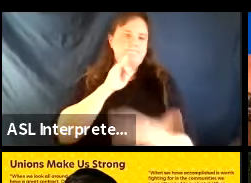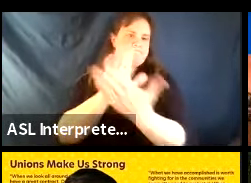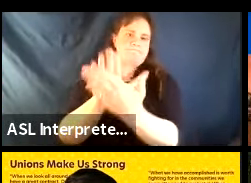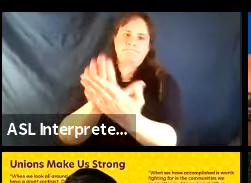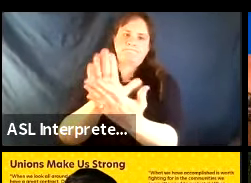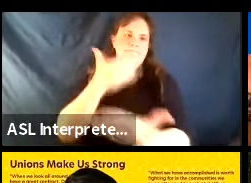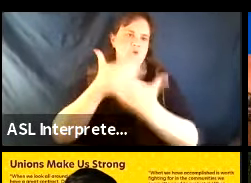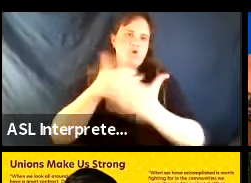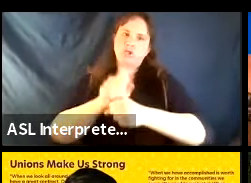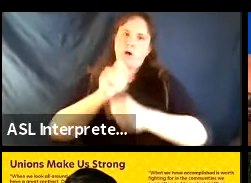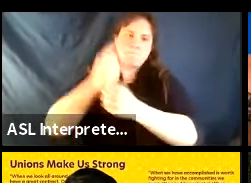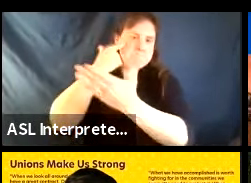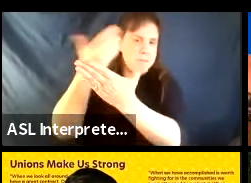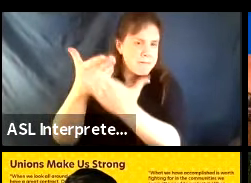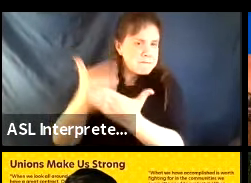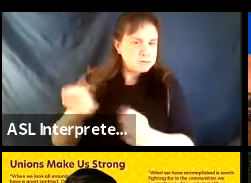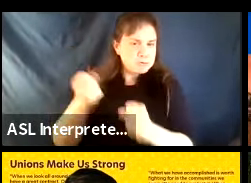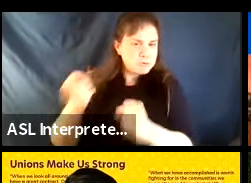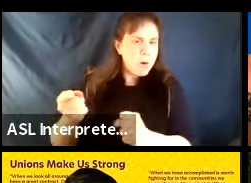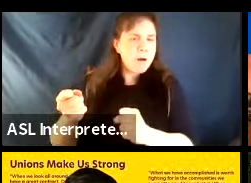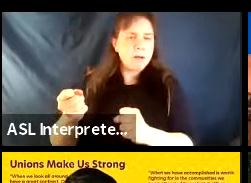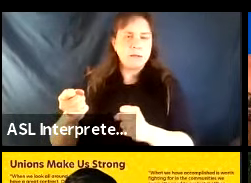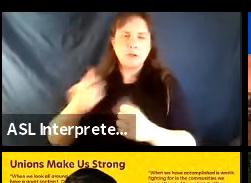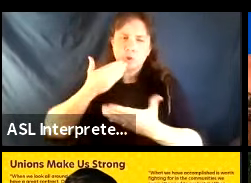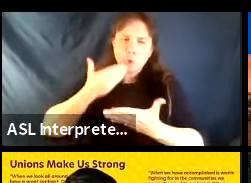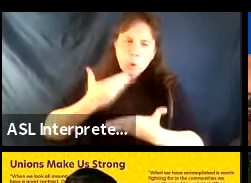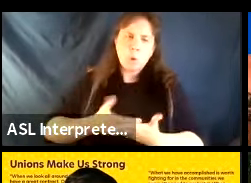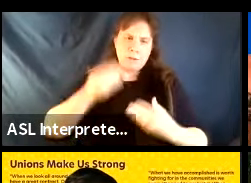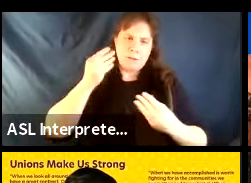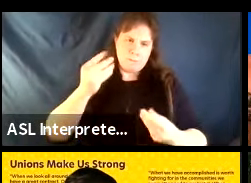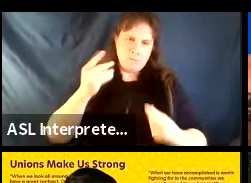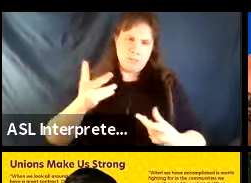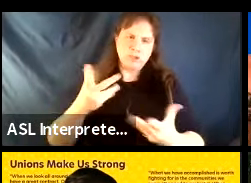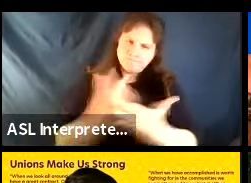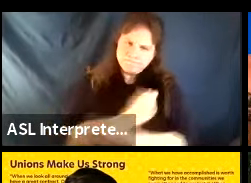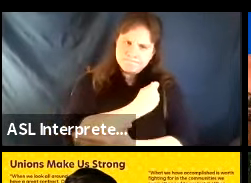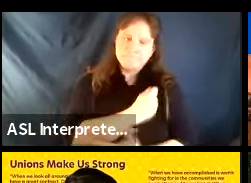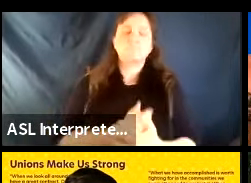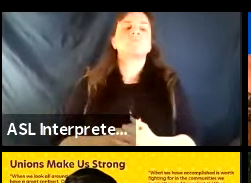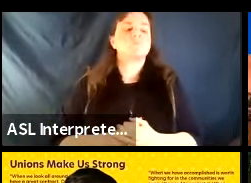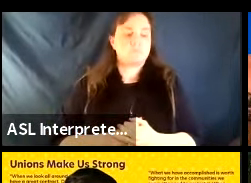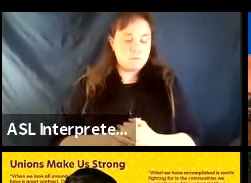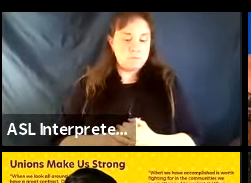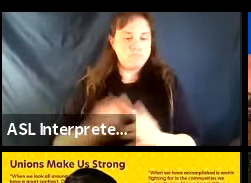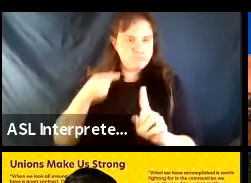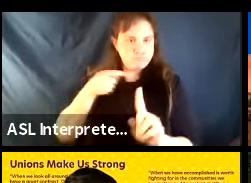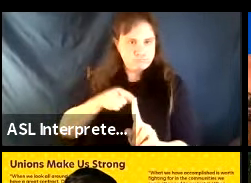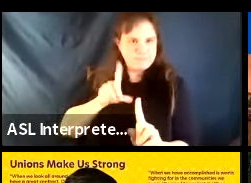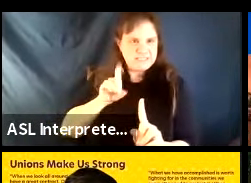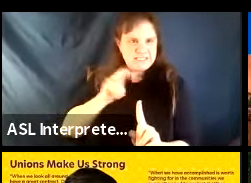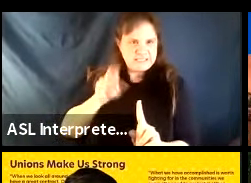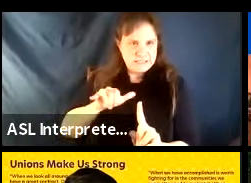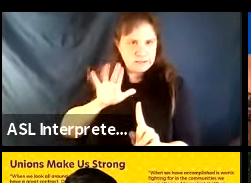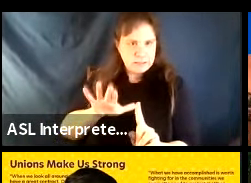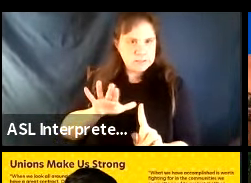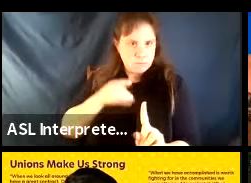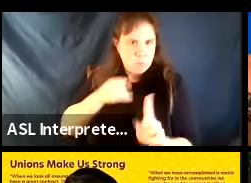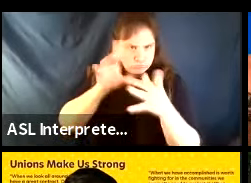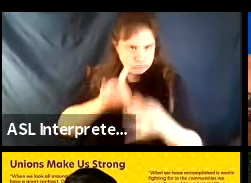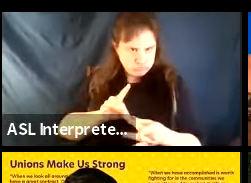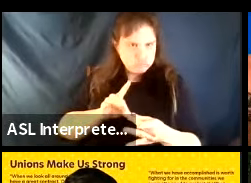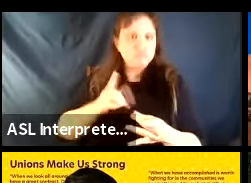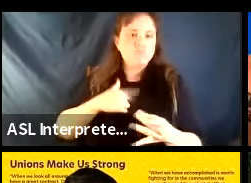evidence-based, really useful information. I think that to speak a little bit more to what Denny was saying, I think a lot of what we're talking about in